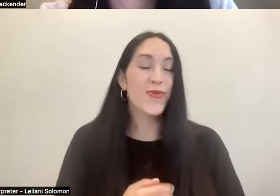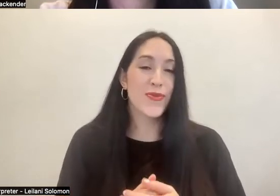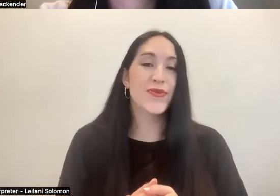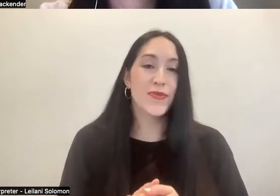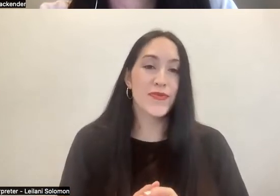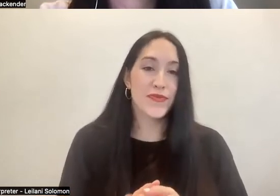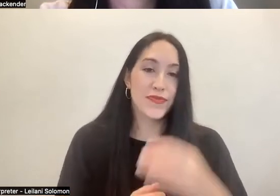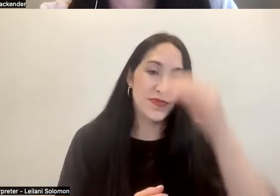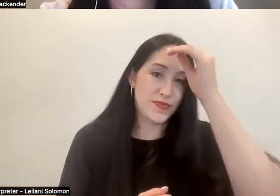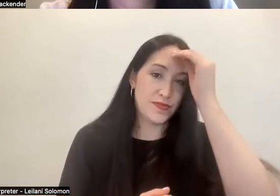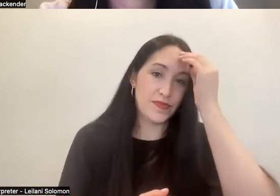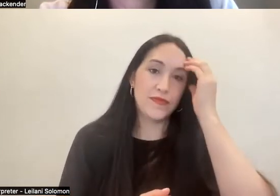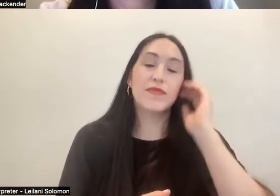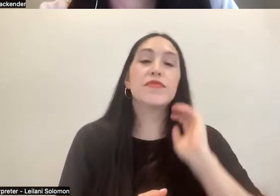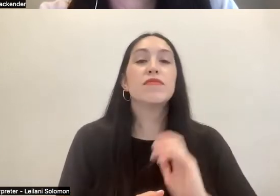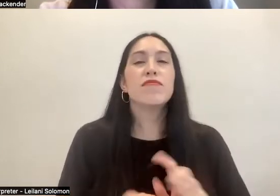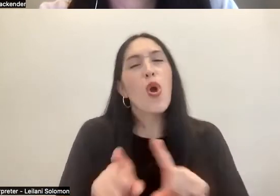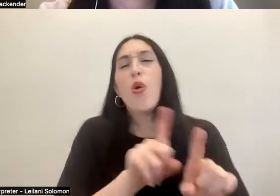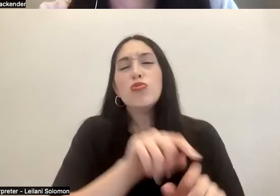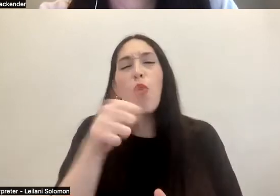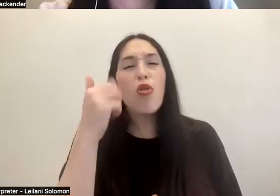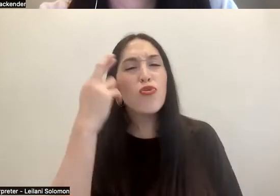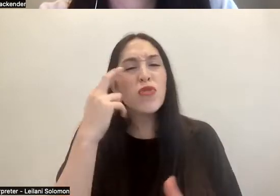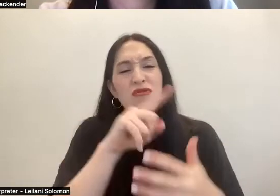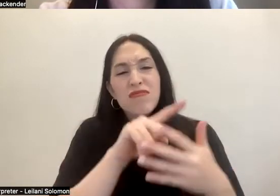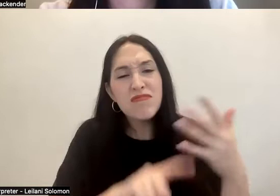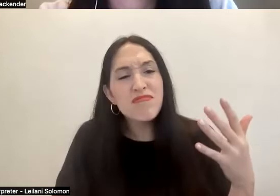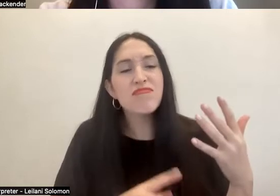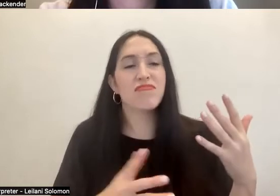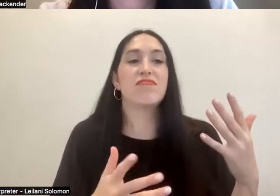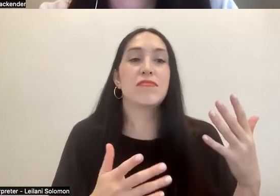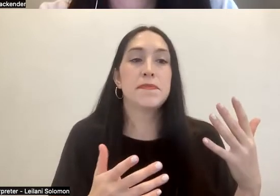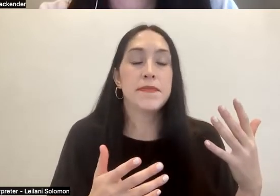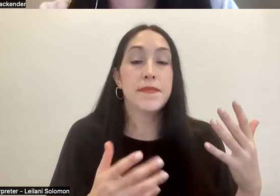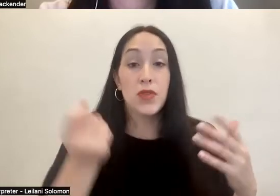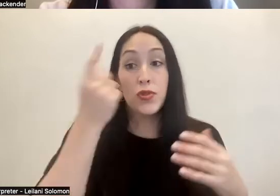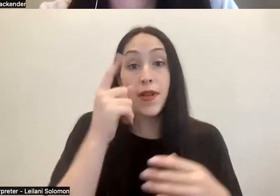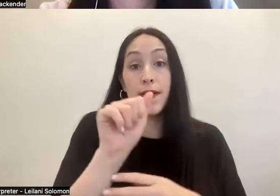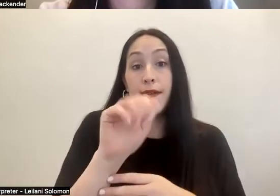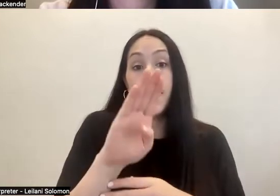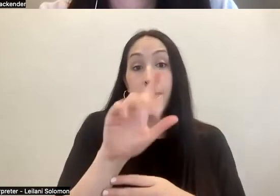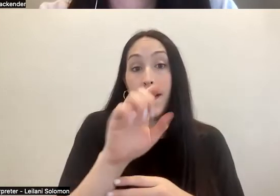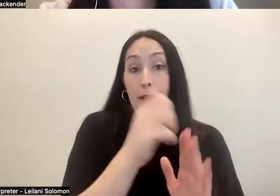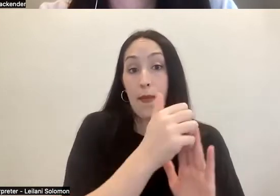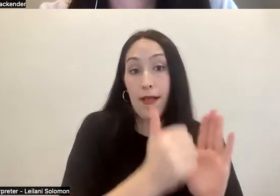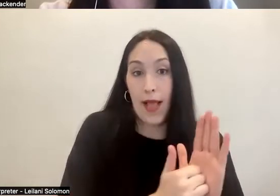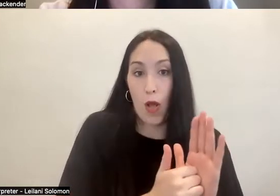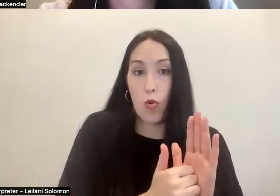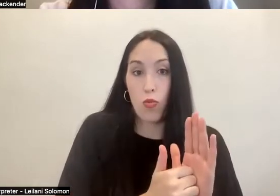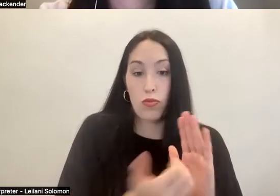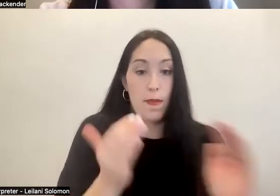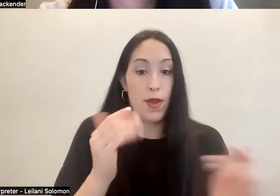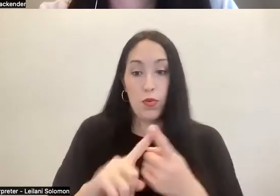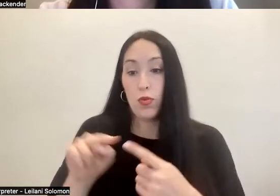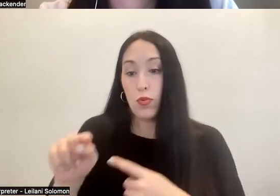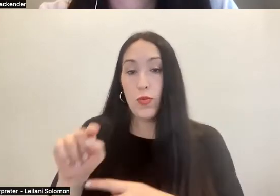And for a number of reasons. The ABLE account, in contrast, let's say, for example, with the special needs trust, is that it doesn't require